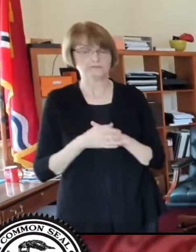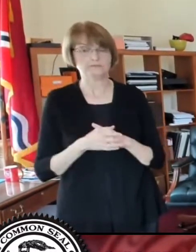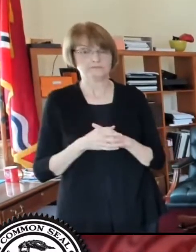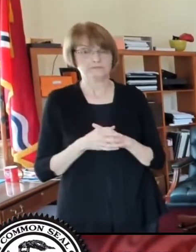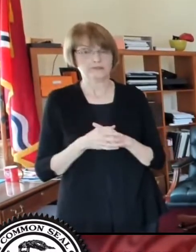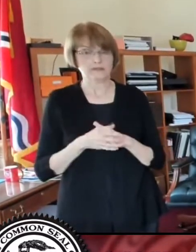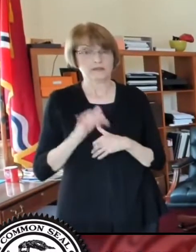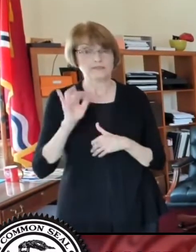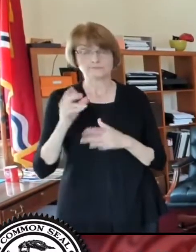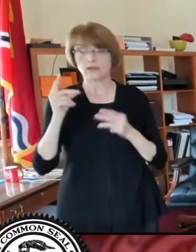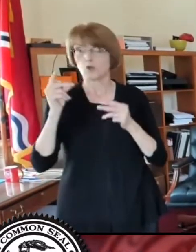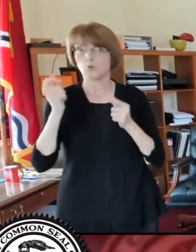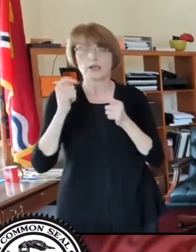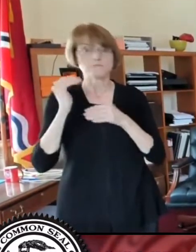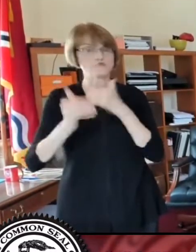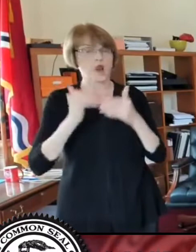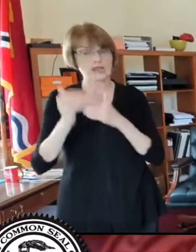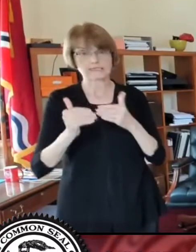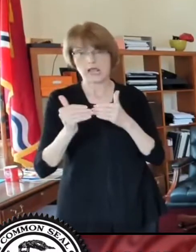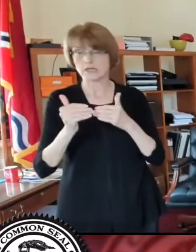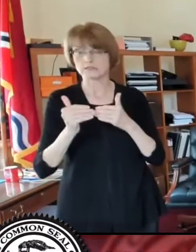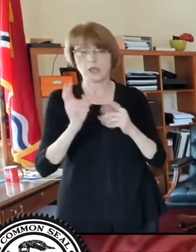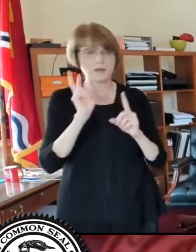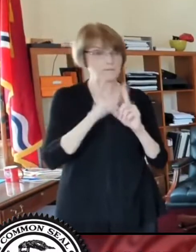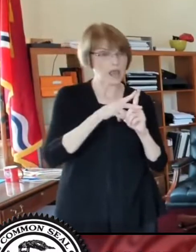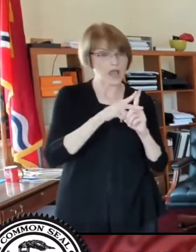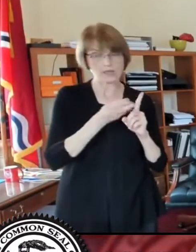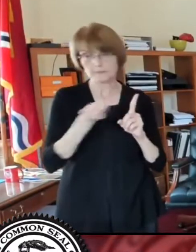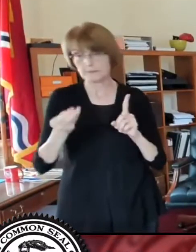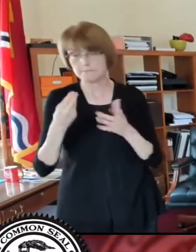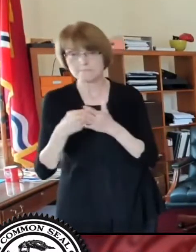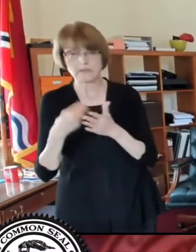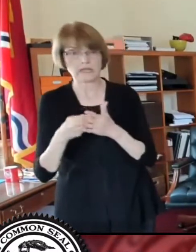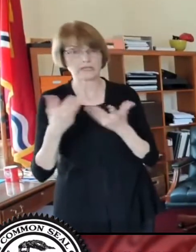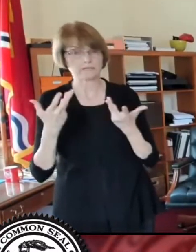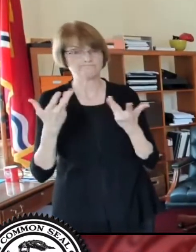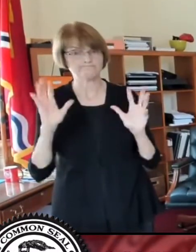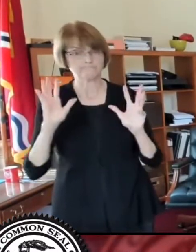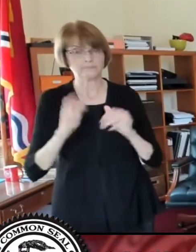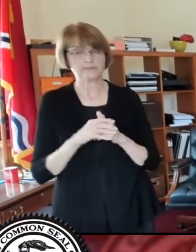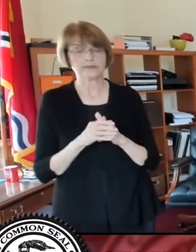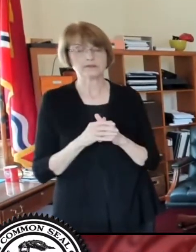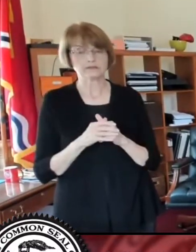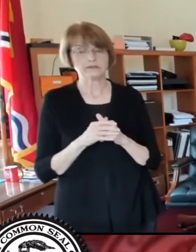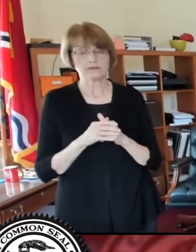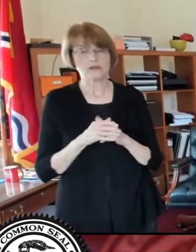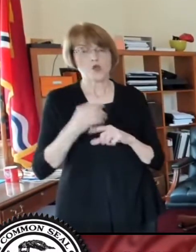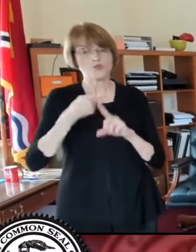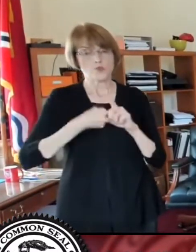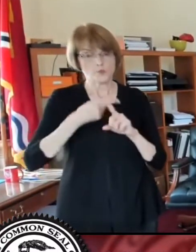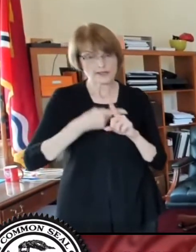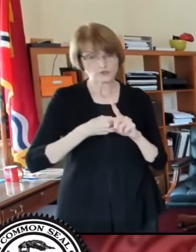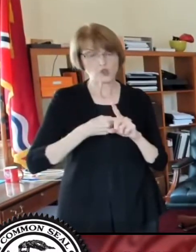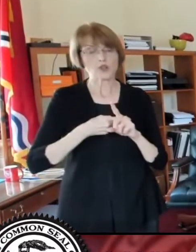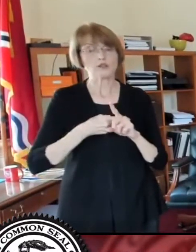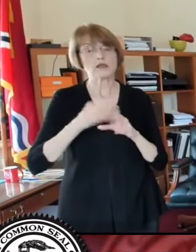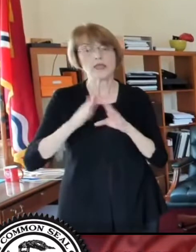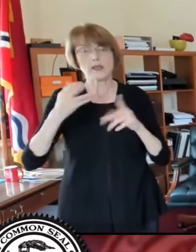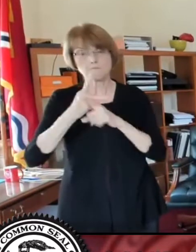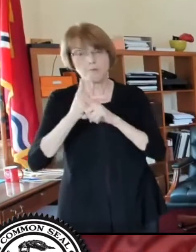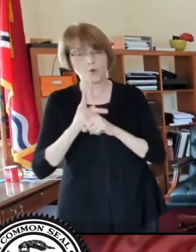been a very quick process. We've rolled out the rental assistance and mortgage assistance